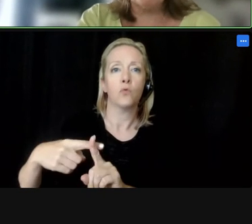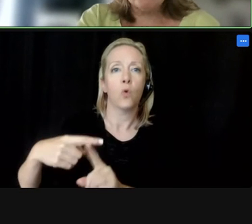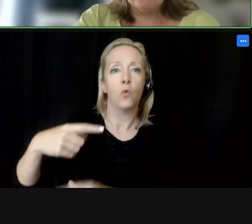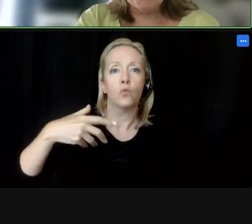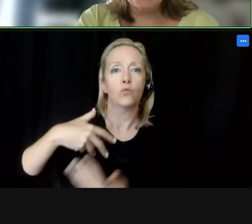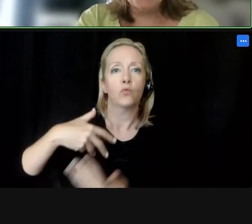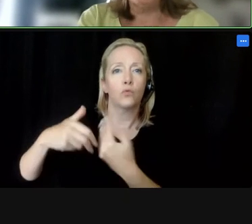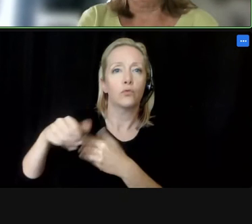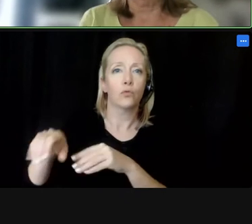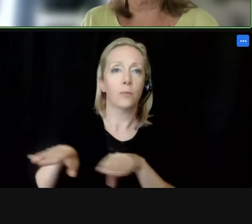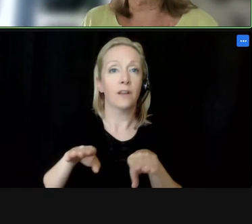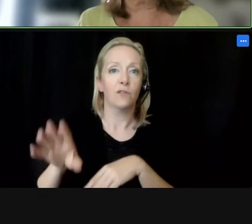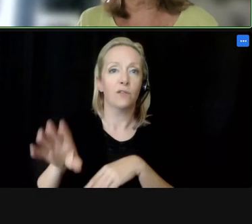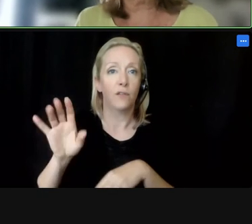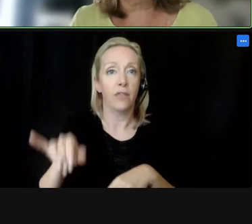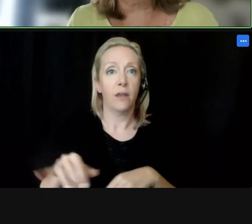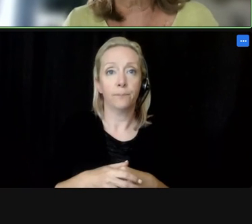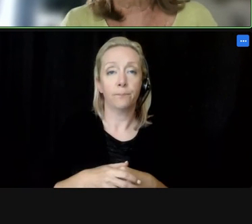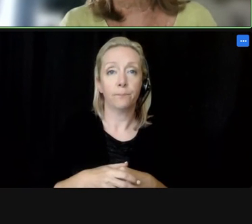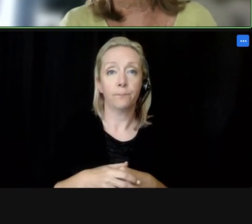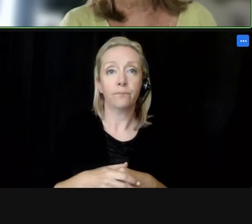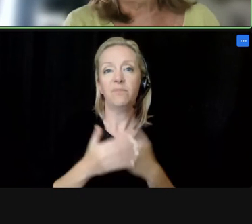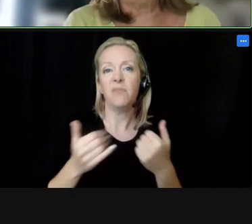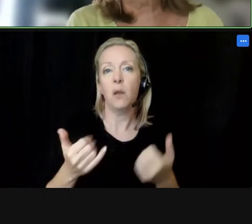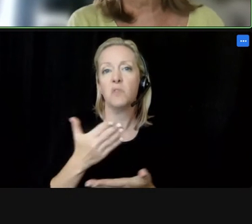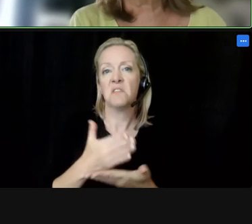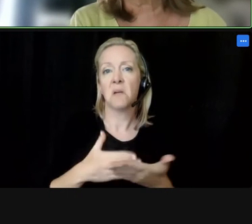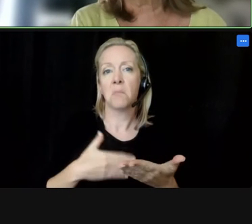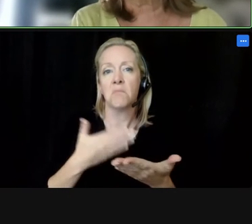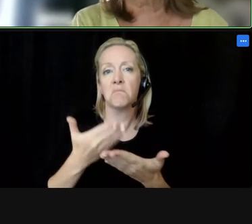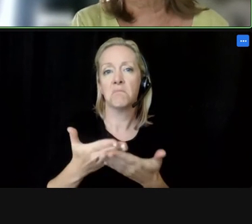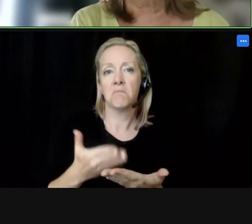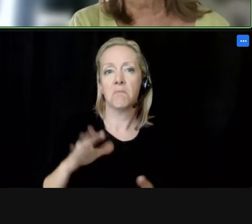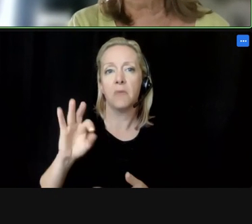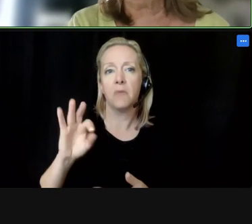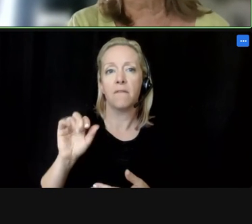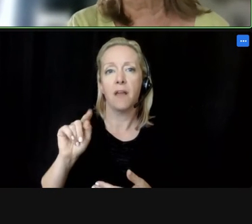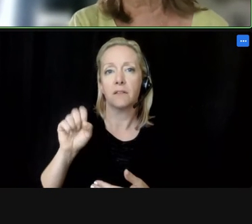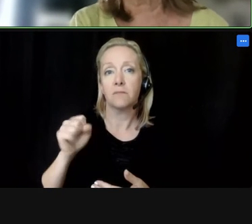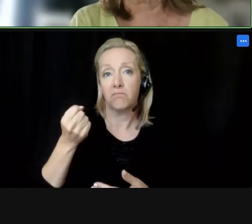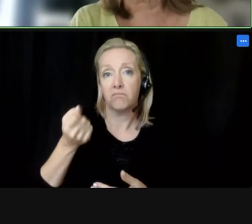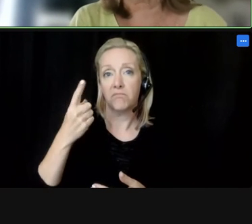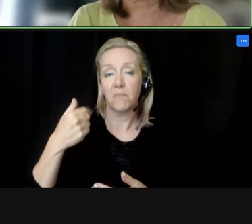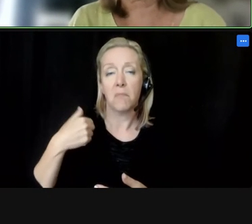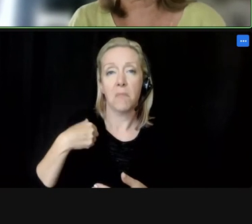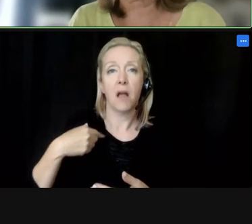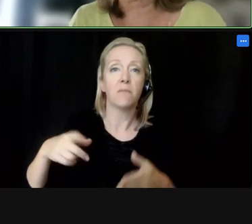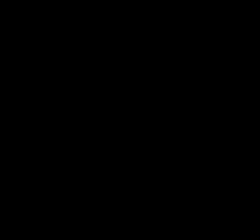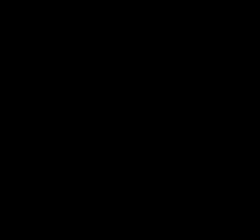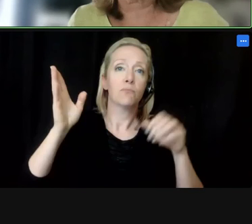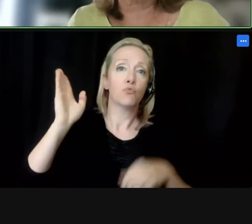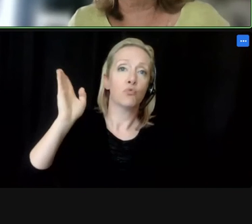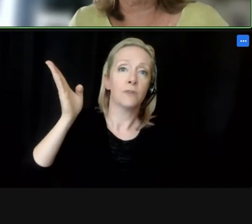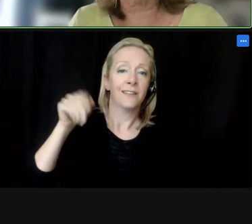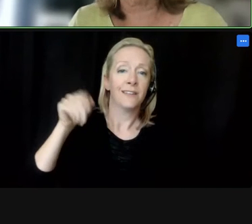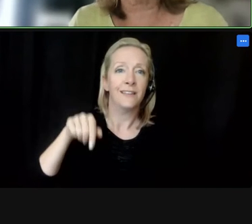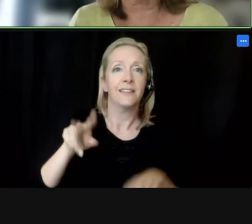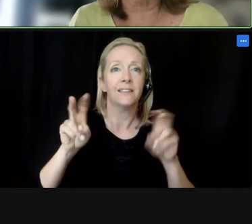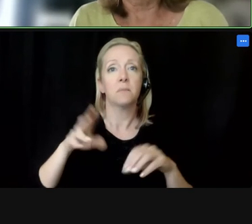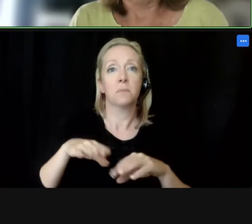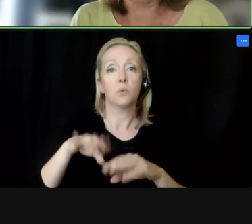behaviors. There are some facts that when I've been researching this topic, and I've been speaking on this topic now for over